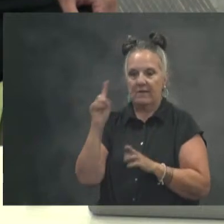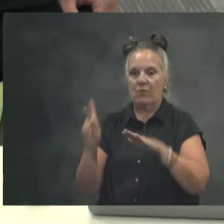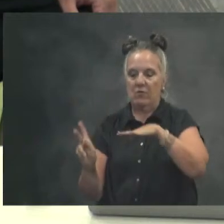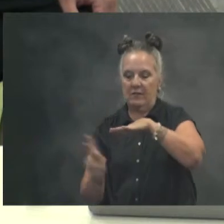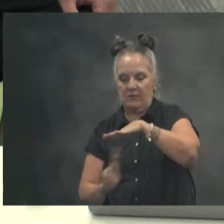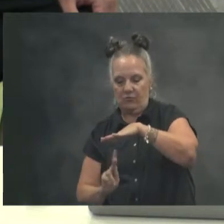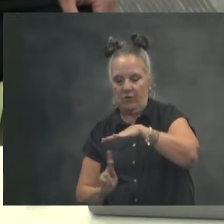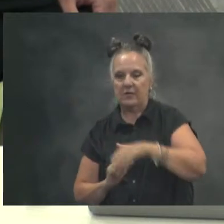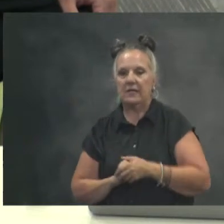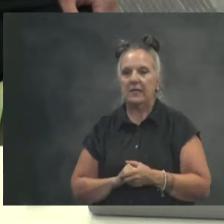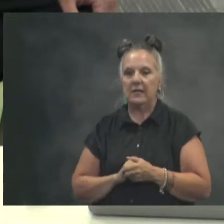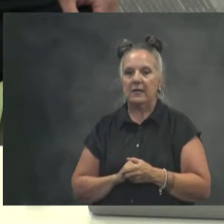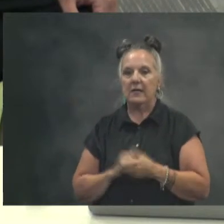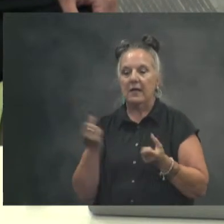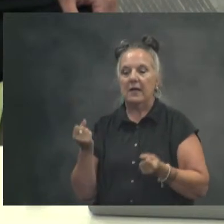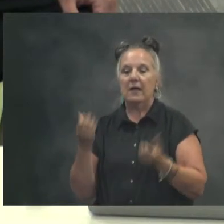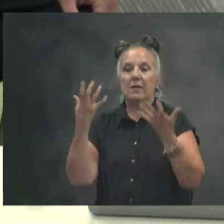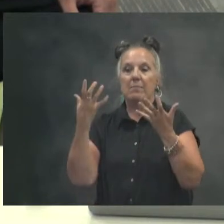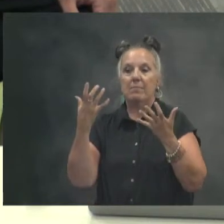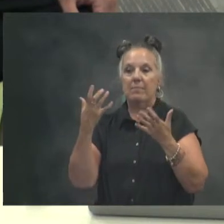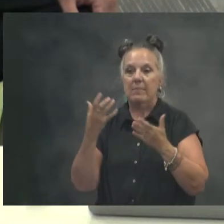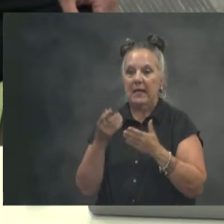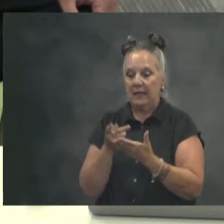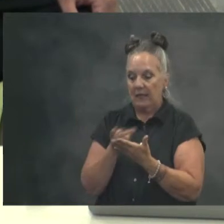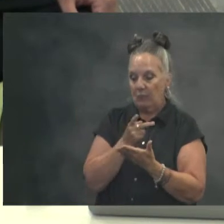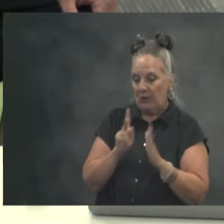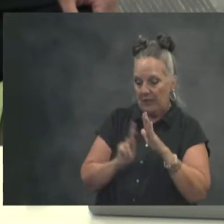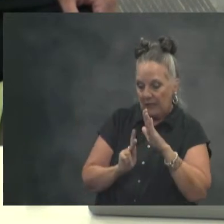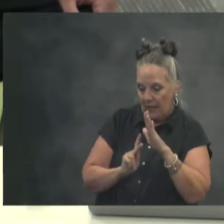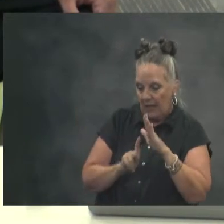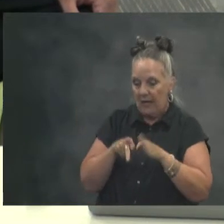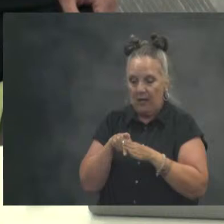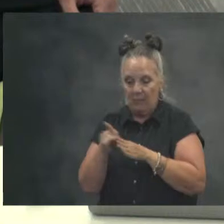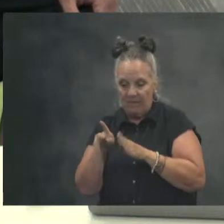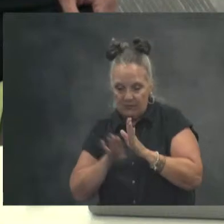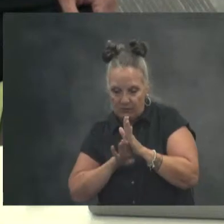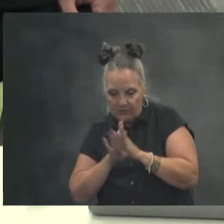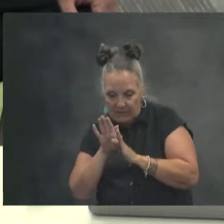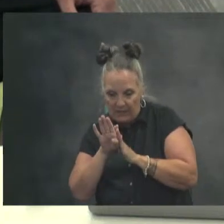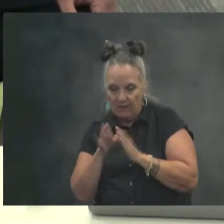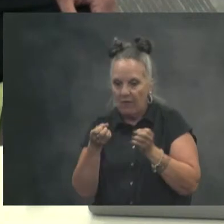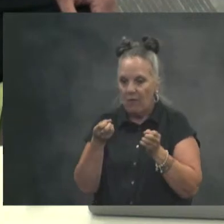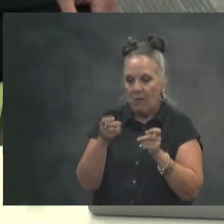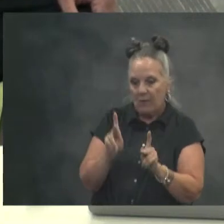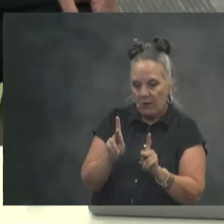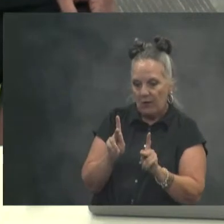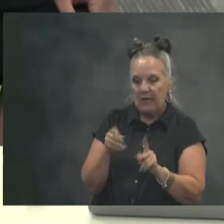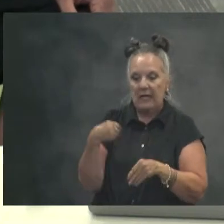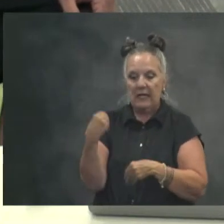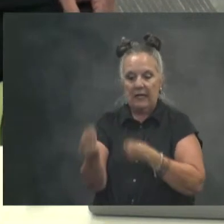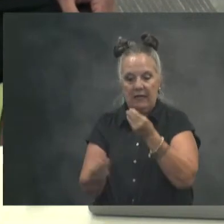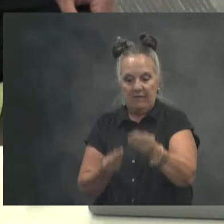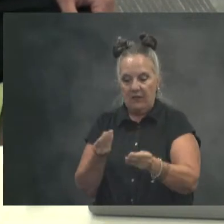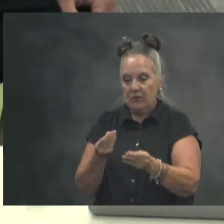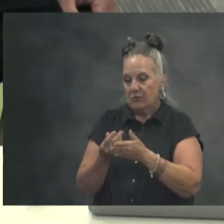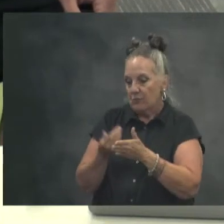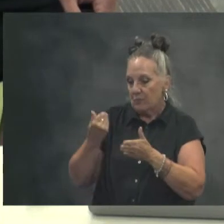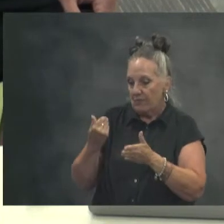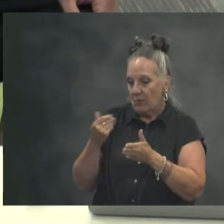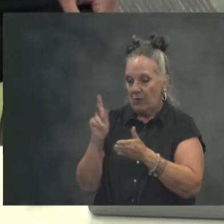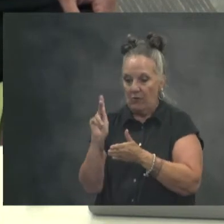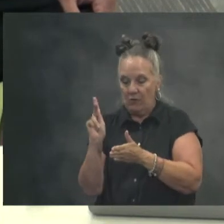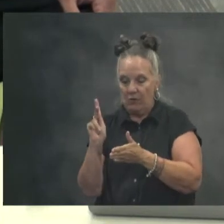kindergarten. Because of the many pre-K programs and the professional developments, opportunities given to the pre-K teachers